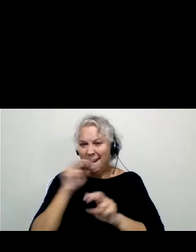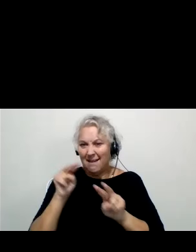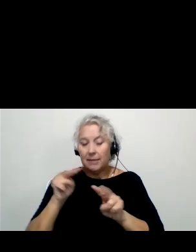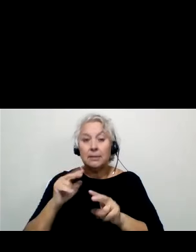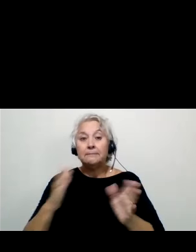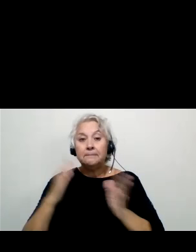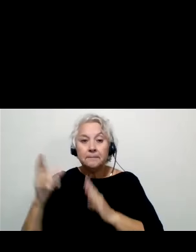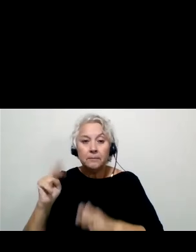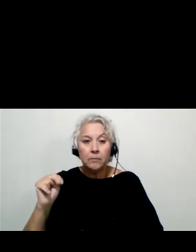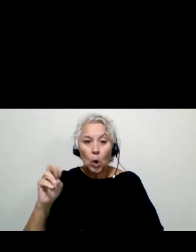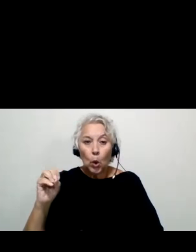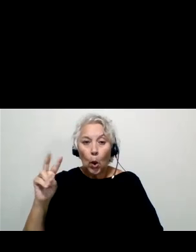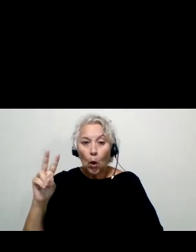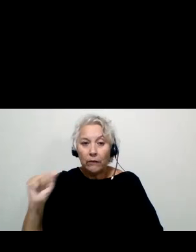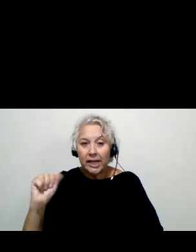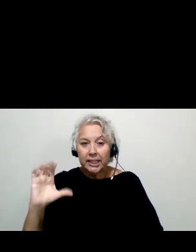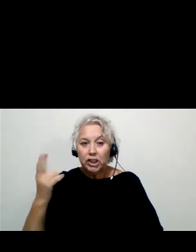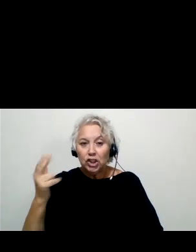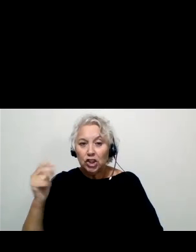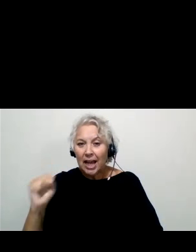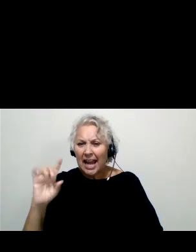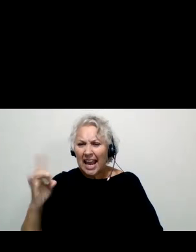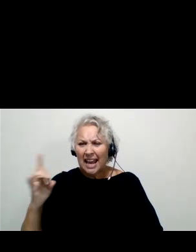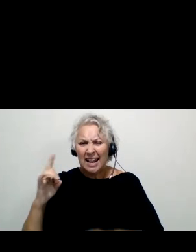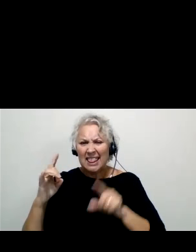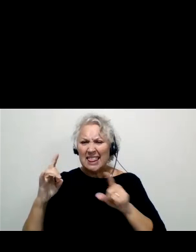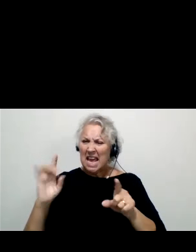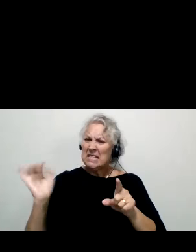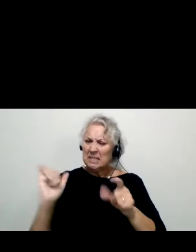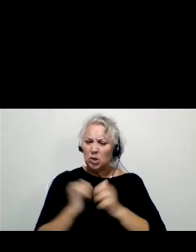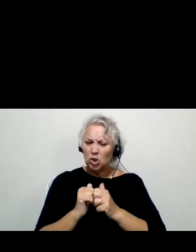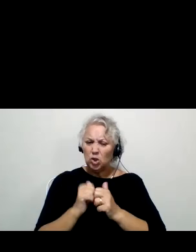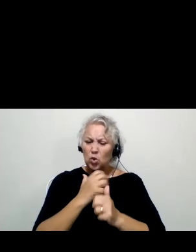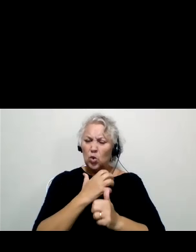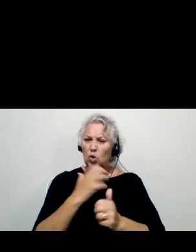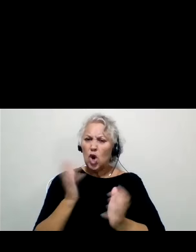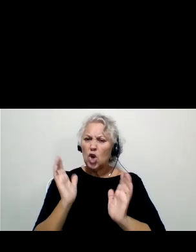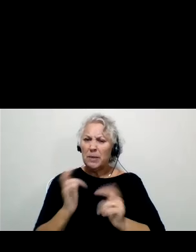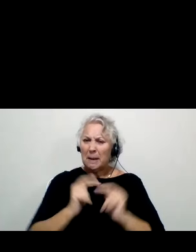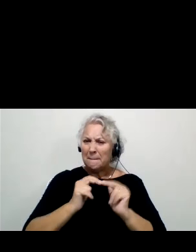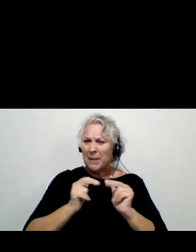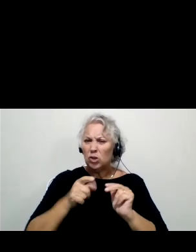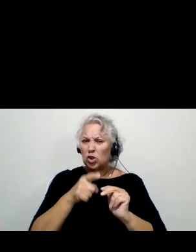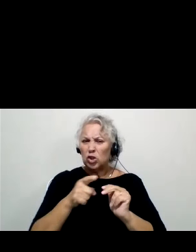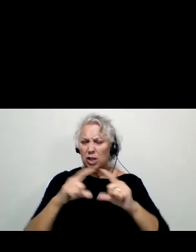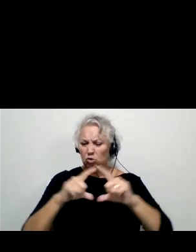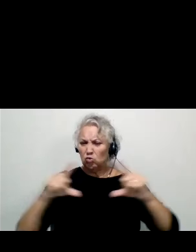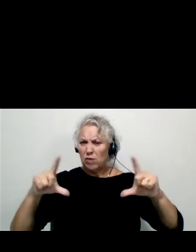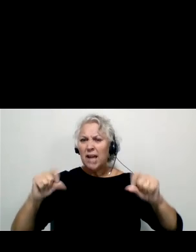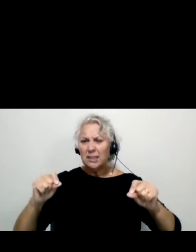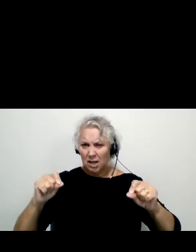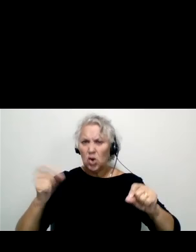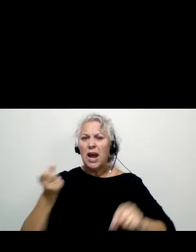Nova Chat 8. And it is similar to the communication builder in that it's rectangular and it has a